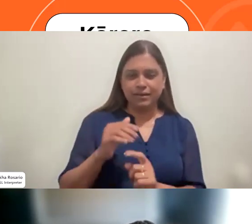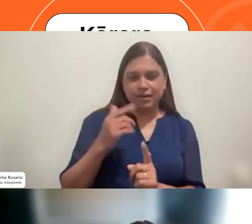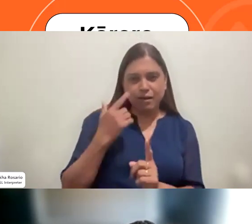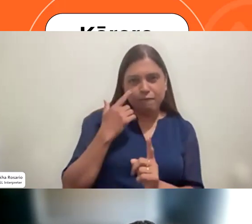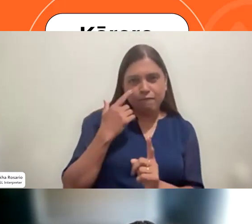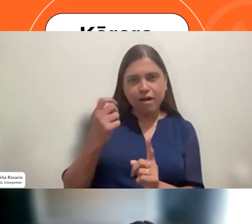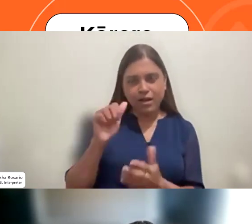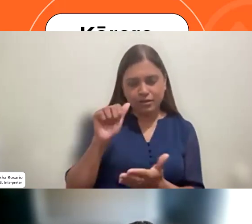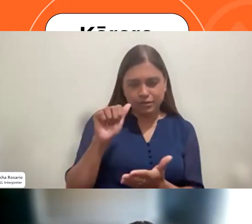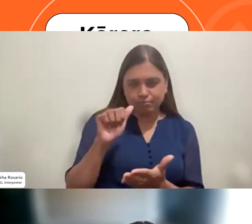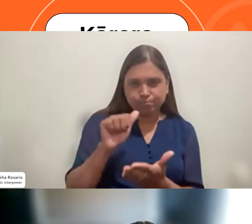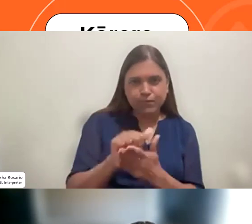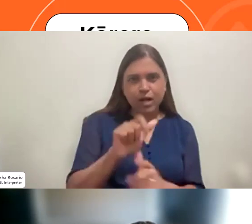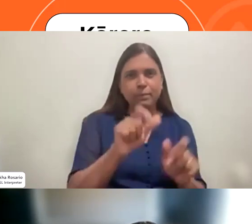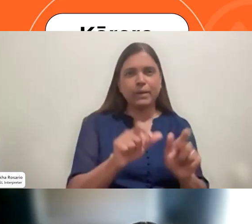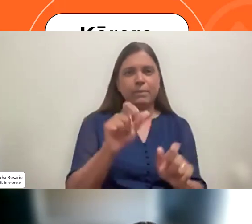digital accessibility